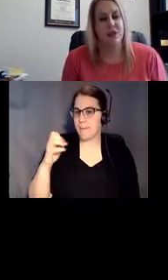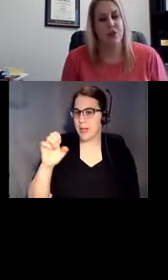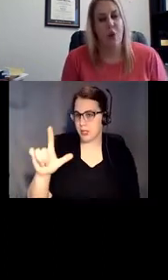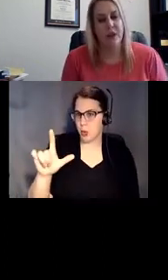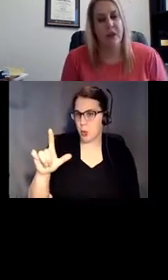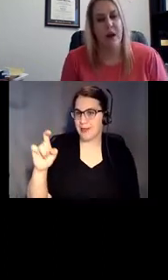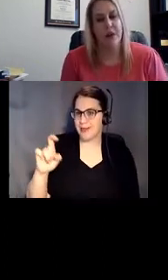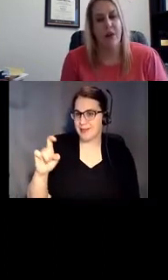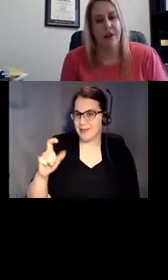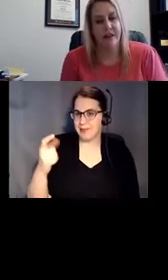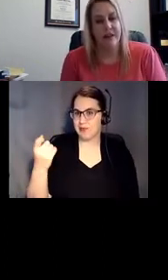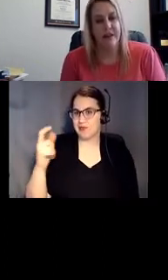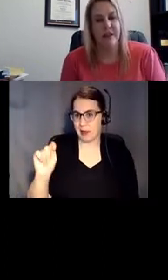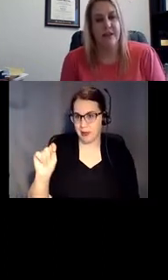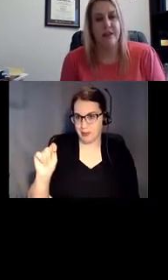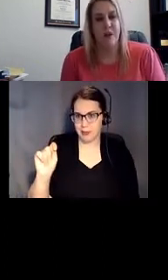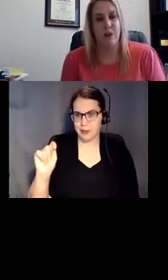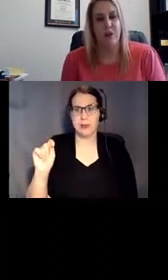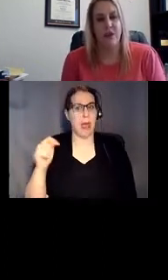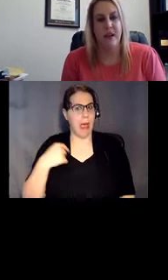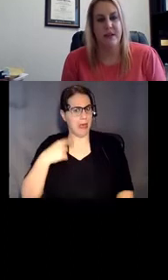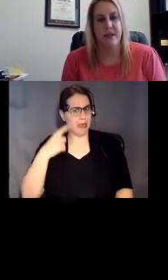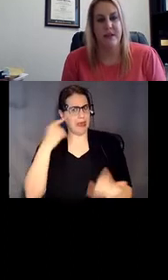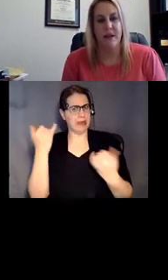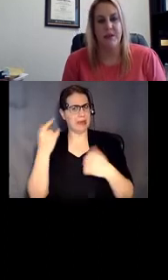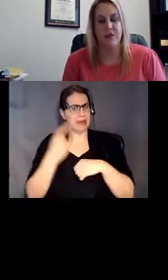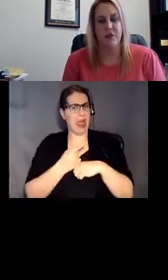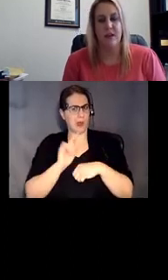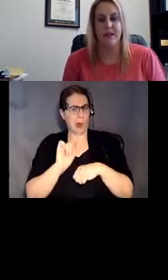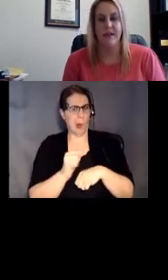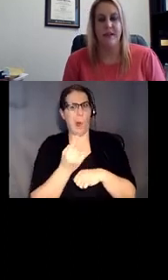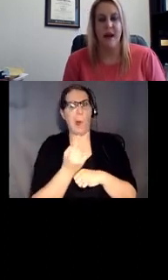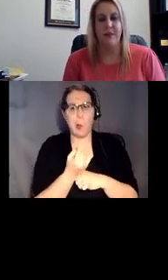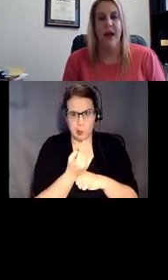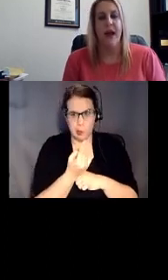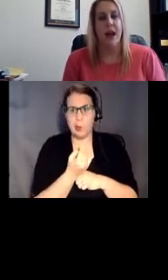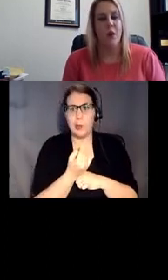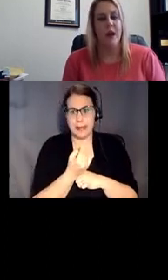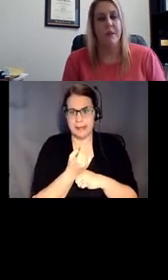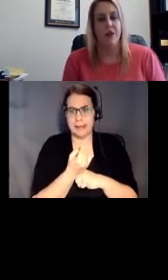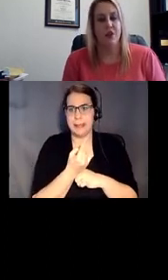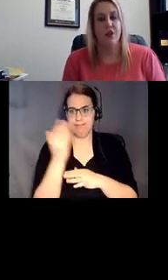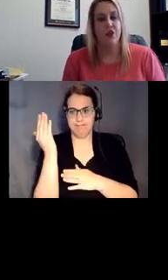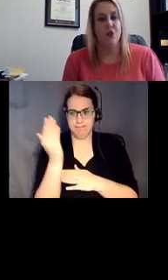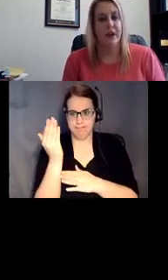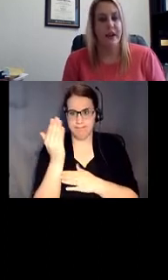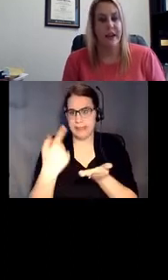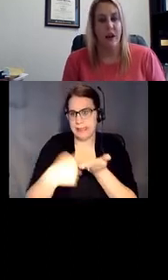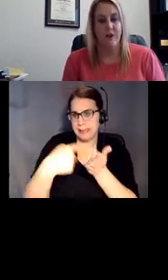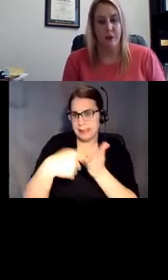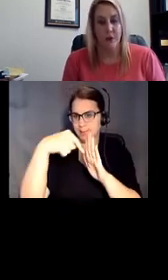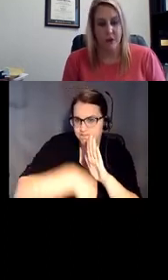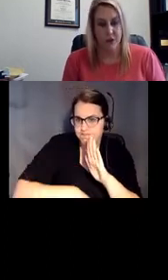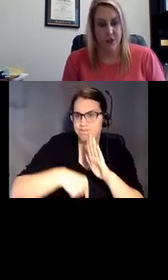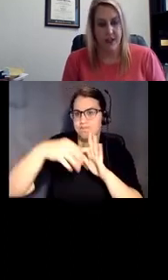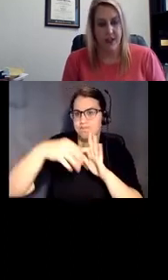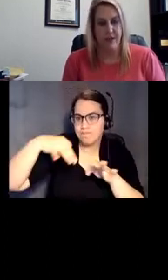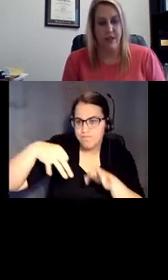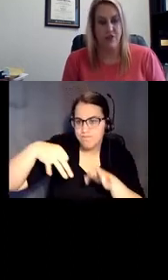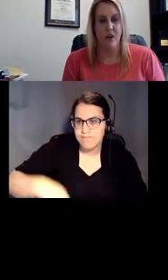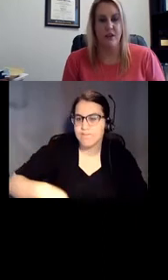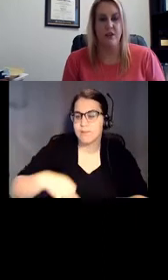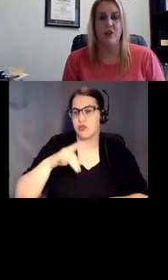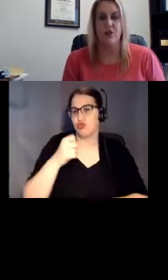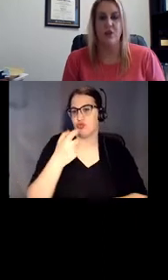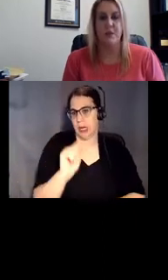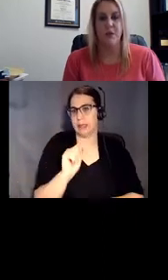that this is your only webinar in this series that will discuss these types of trusts in depth, and I want to make sure that you are getting a full understanding of